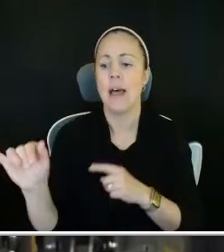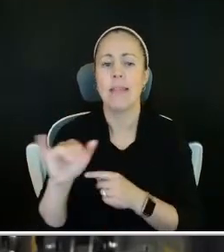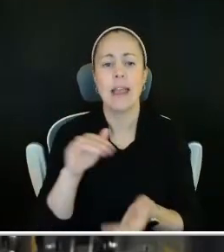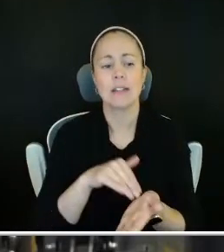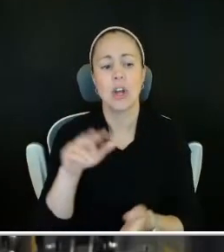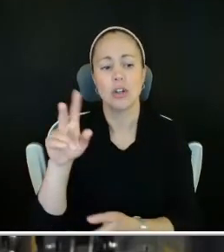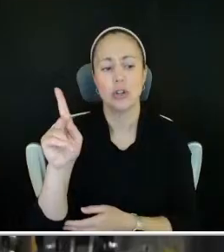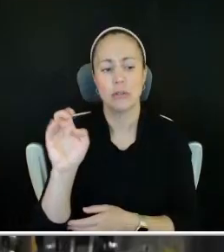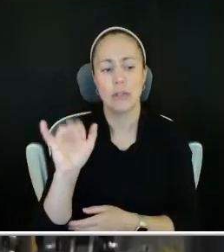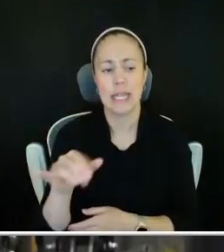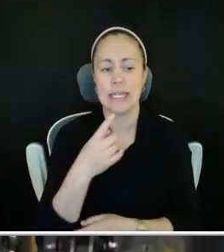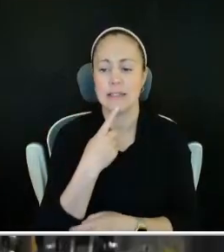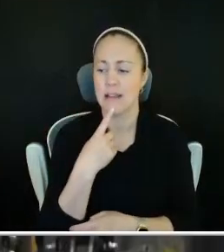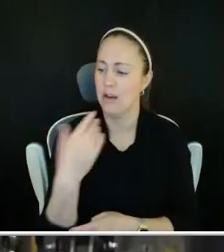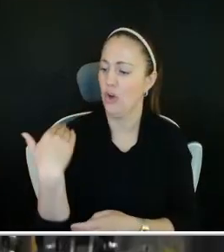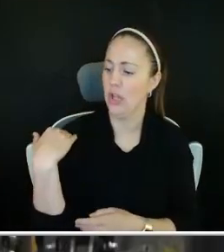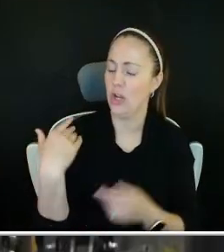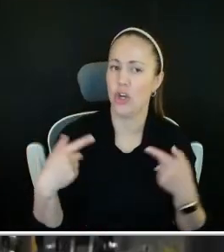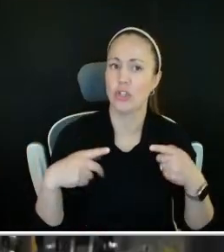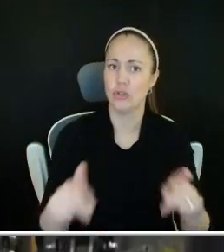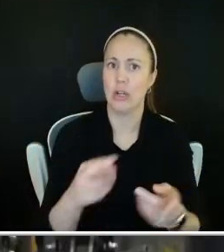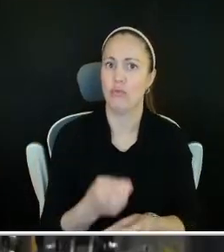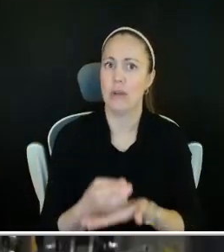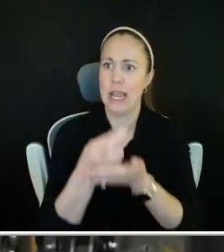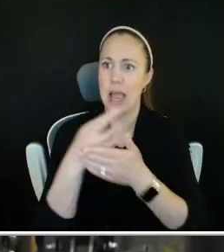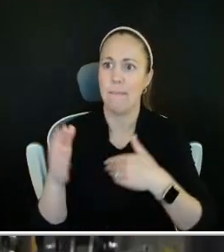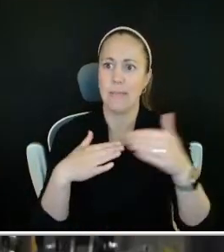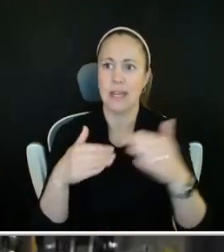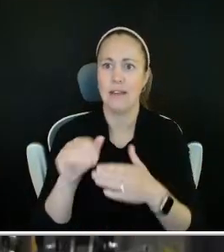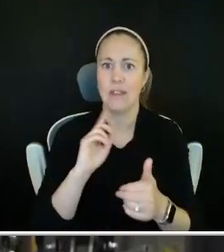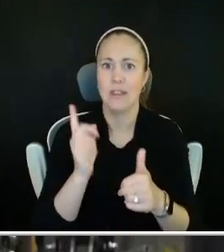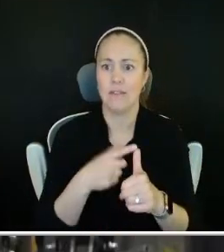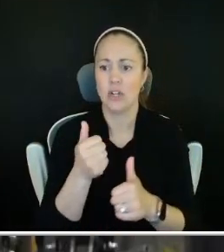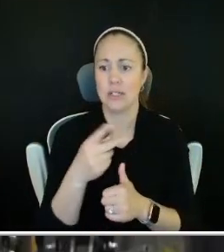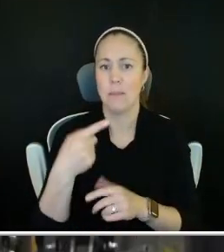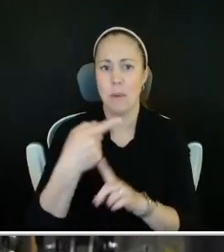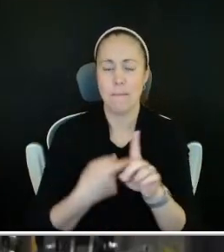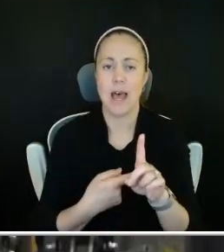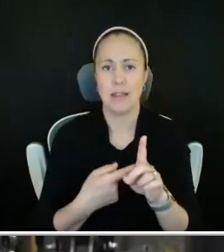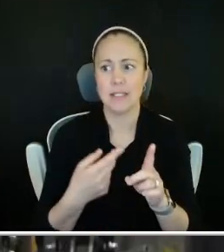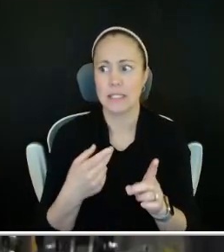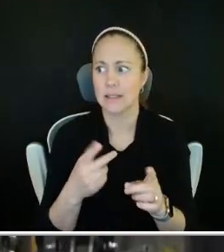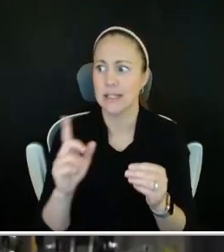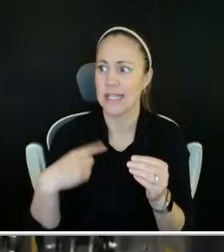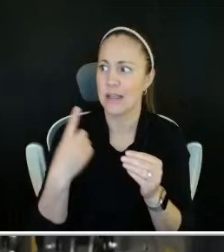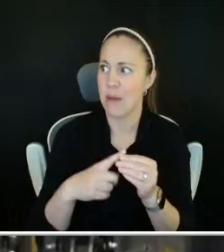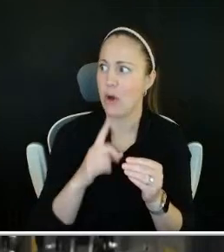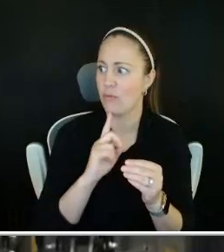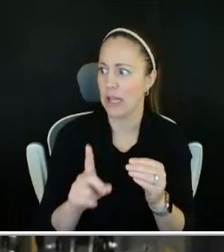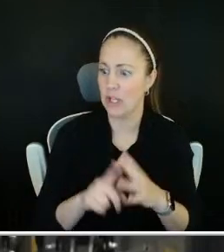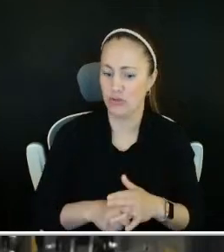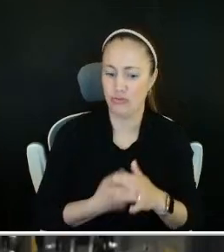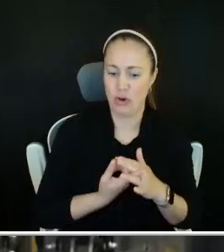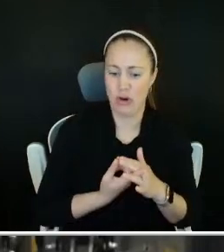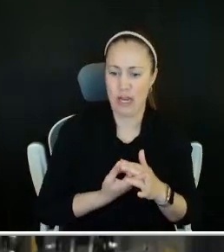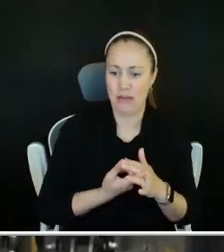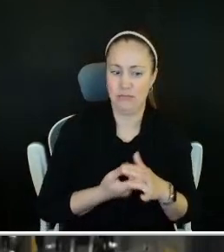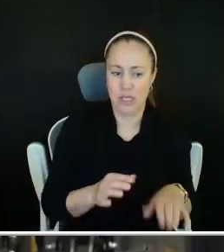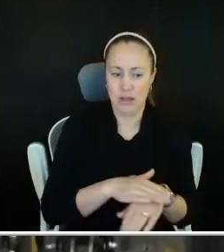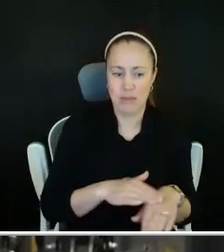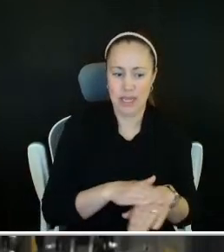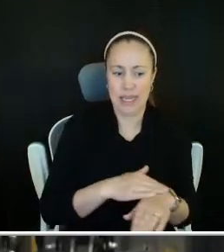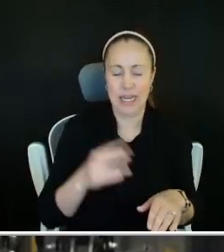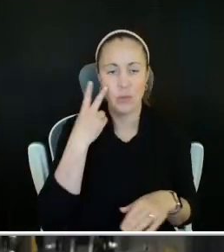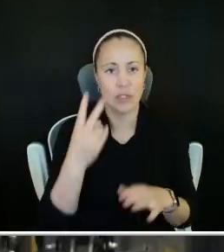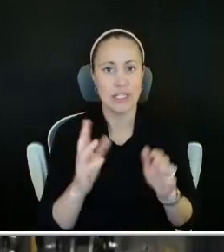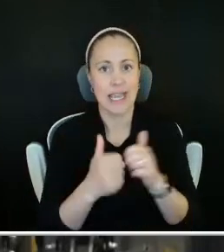on during this rehab and even the first couple months of rehab, it's really about building from the ground up. So we're looking at how their foot and ankle works and how their